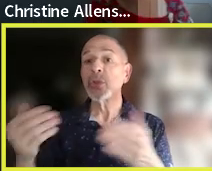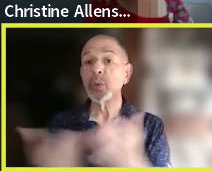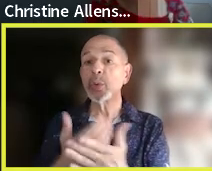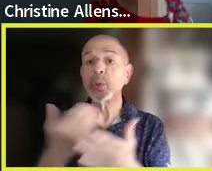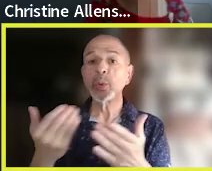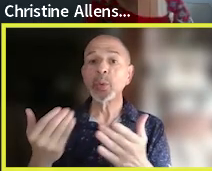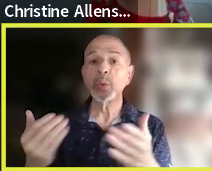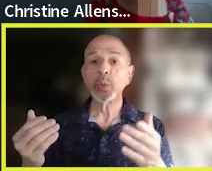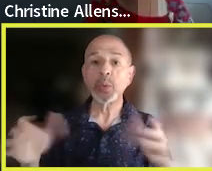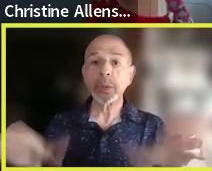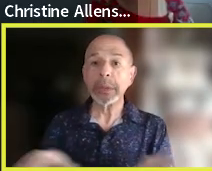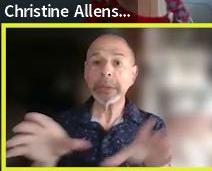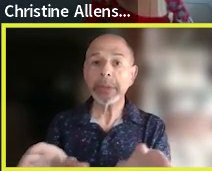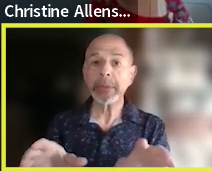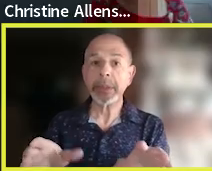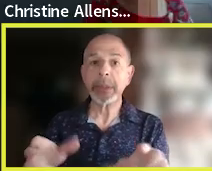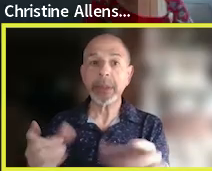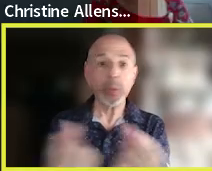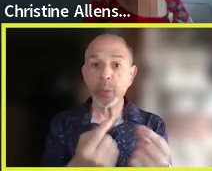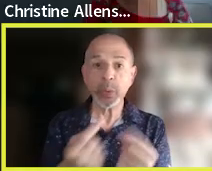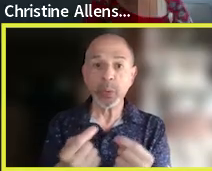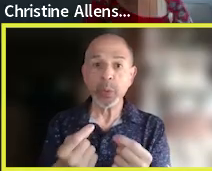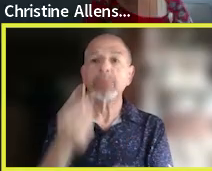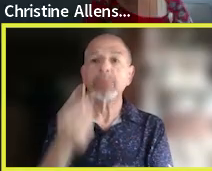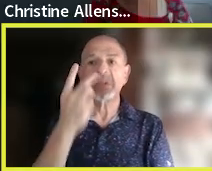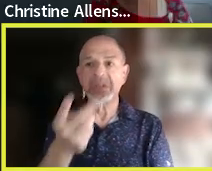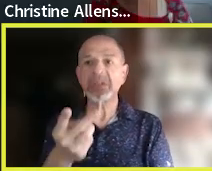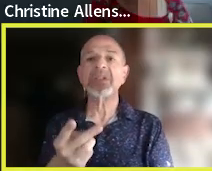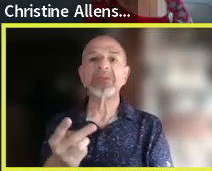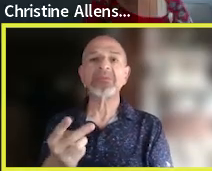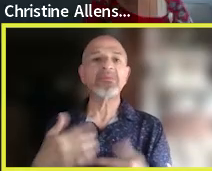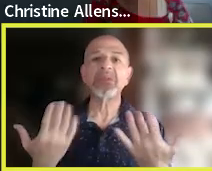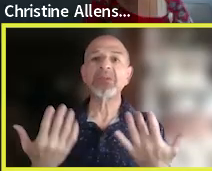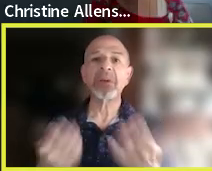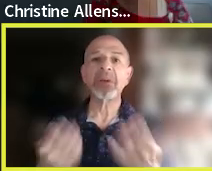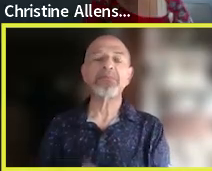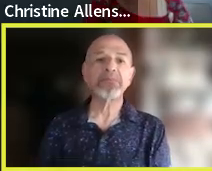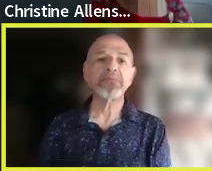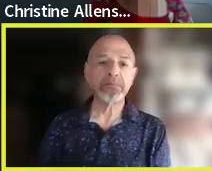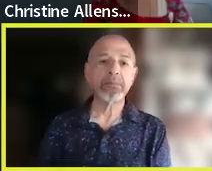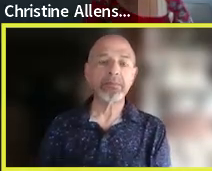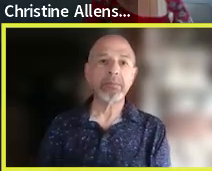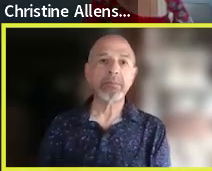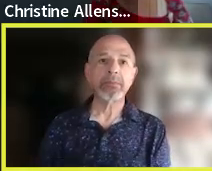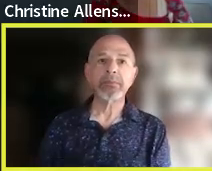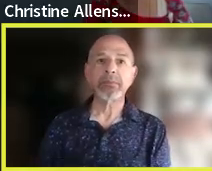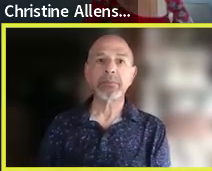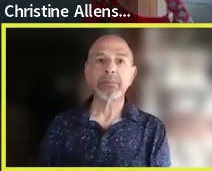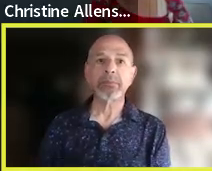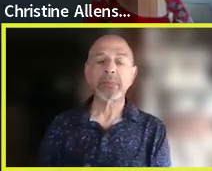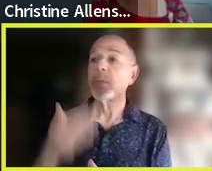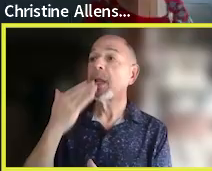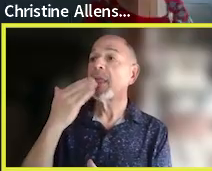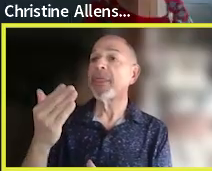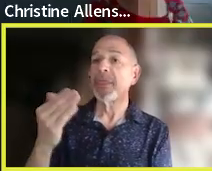And one thing I would be remiss in saying, as Kim was sharing all of the great work of the Rhode Island